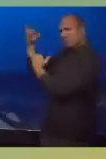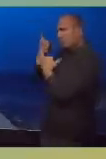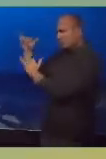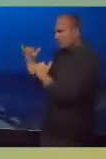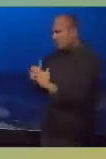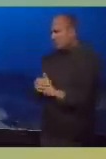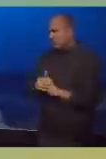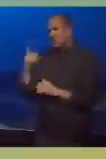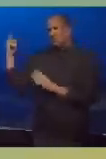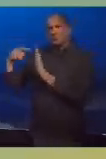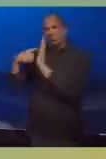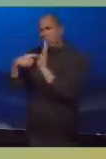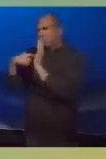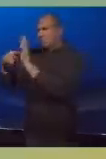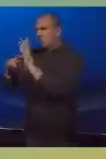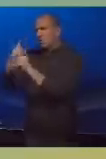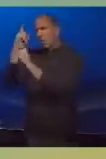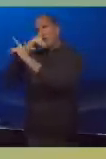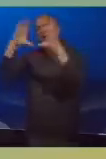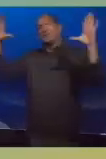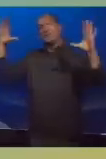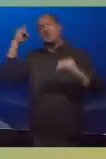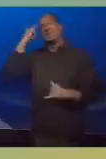the idea of hope.